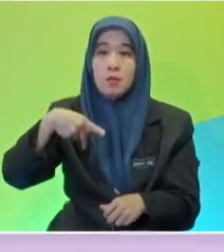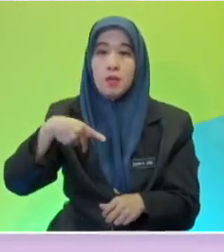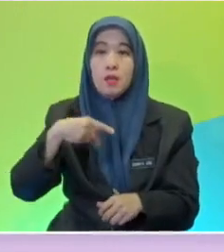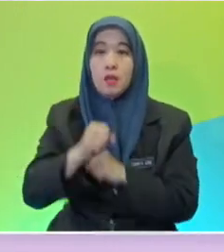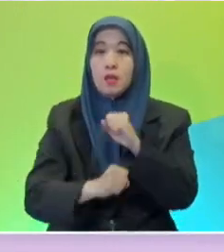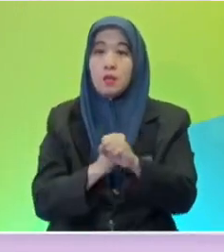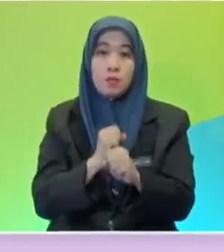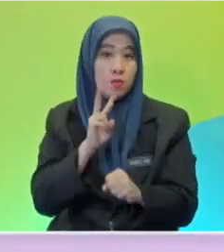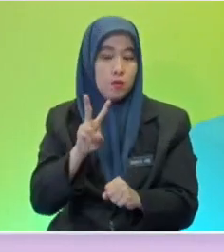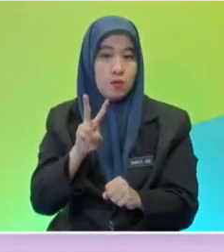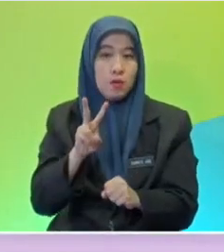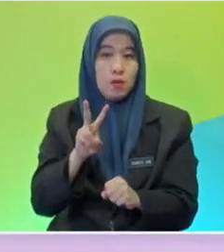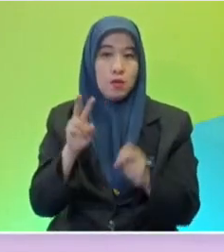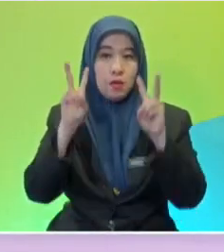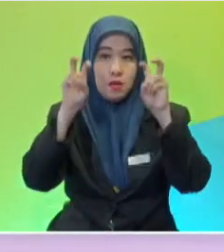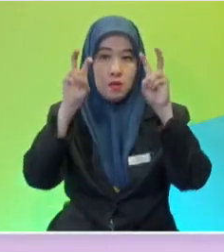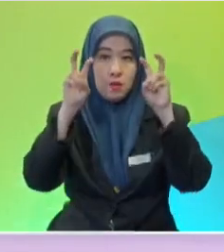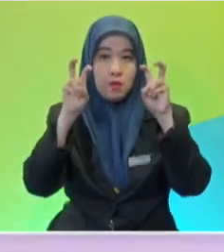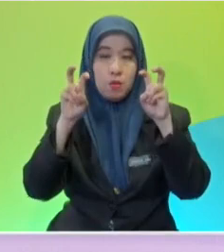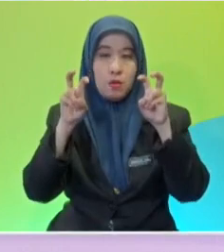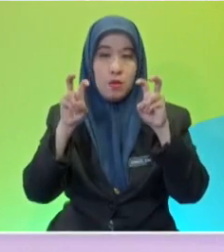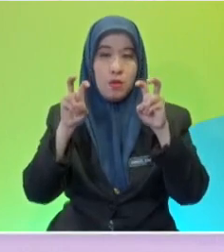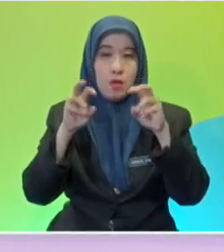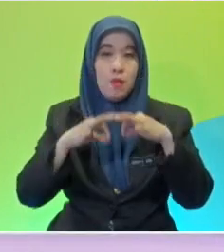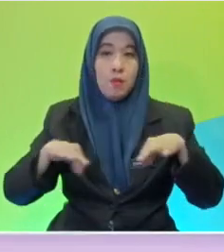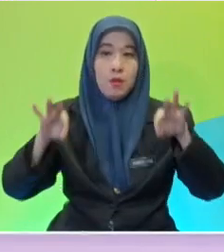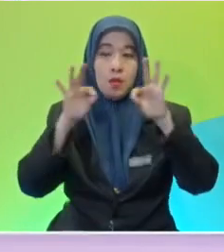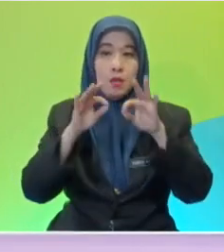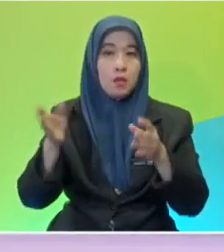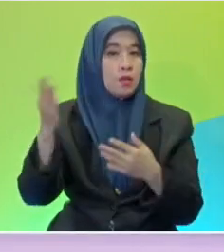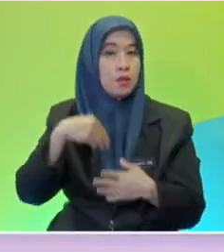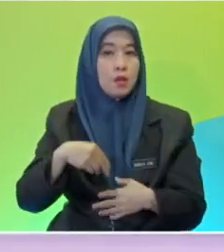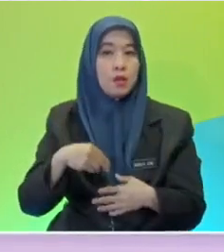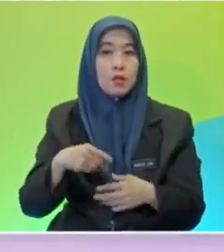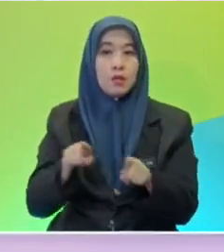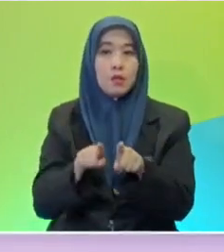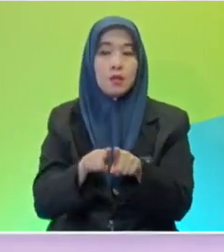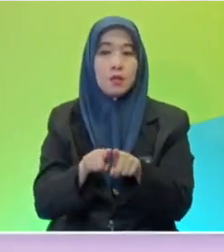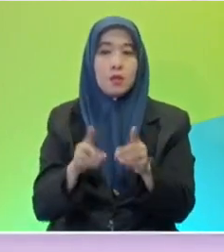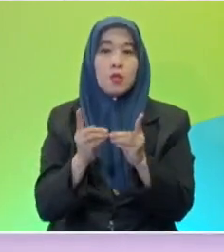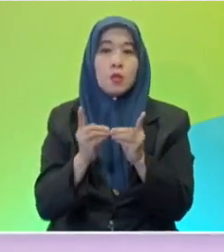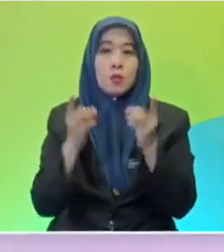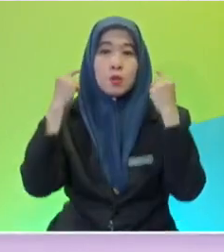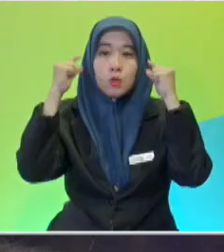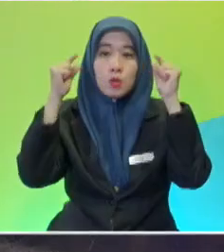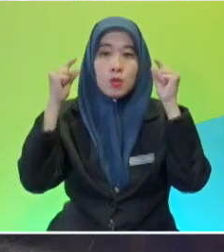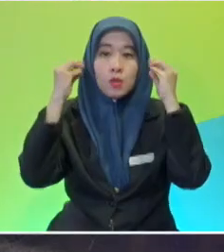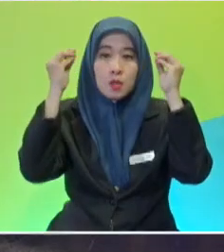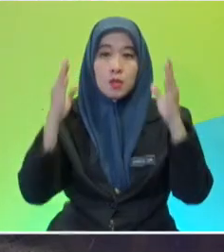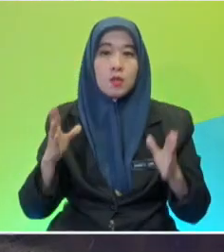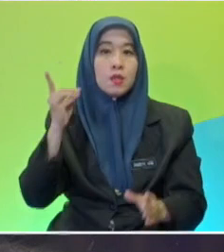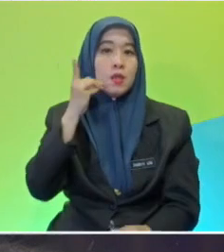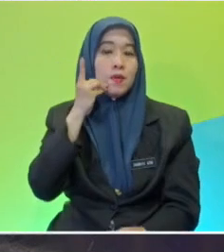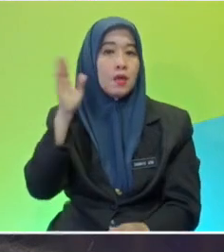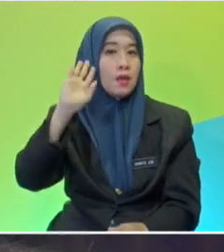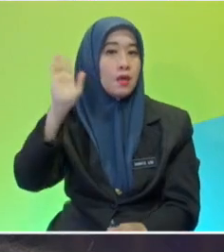we have a very important topic for today. But before that, let's introduce our teacher for today, which is Teacher Davy. Hi, teacher. Hi,